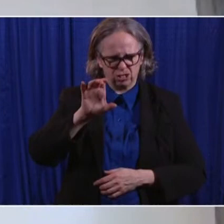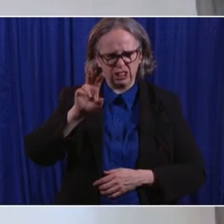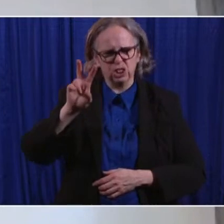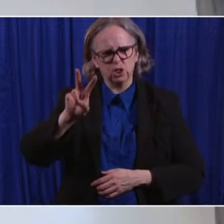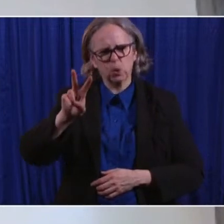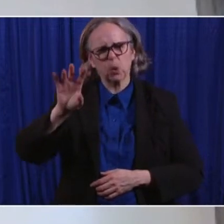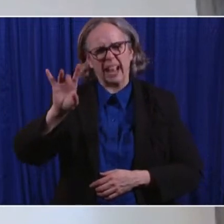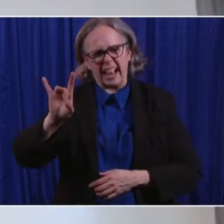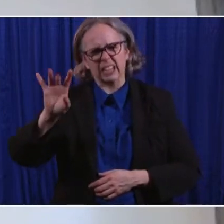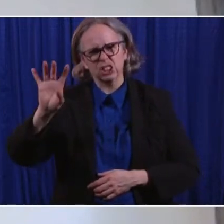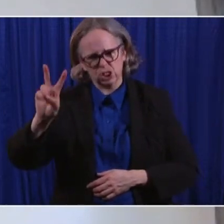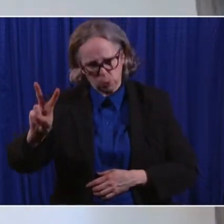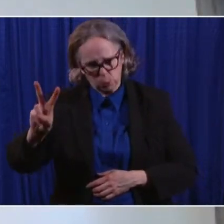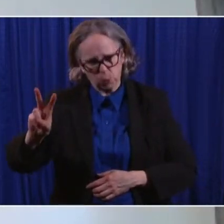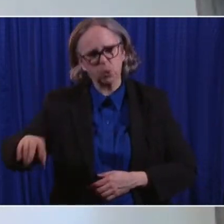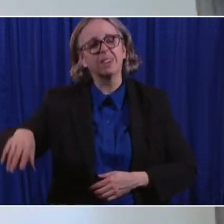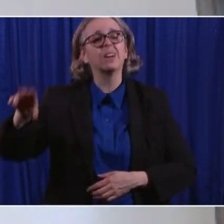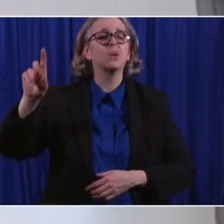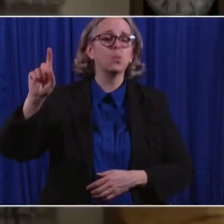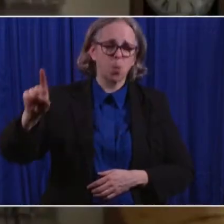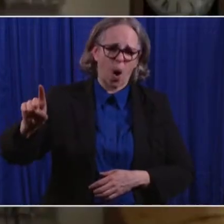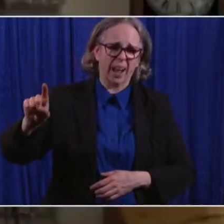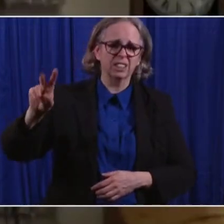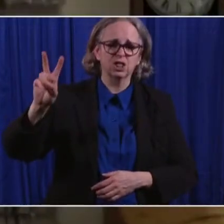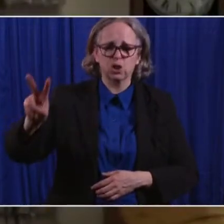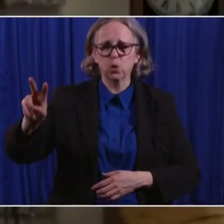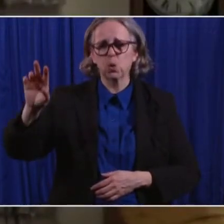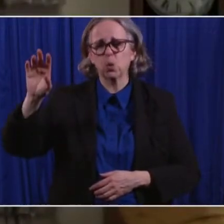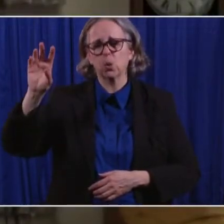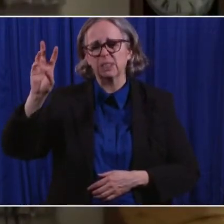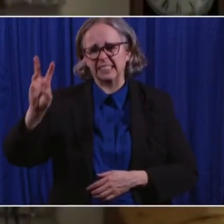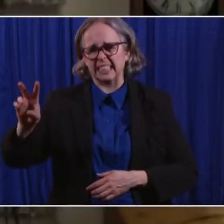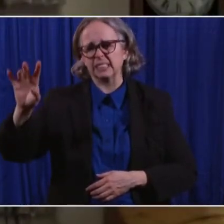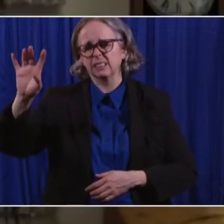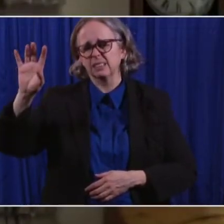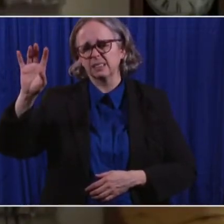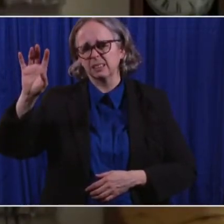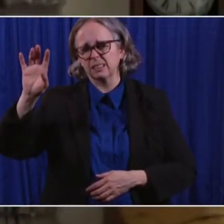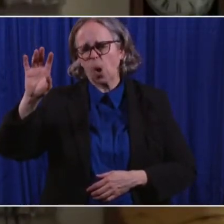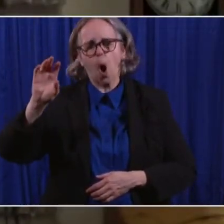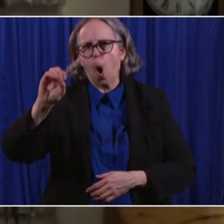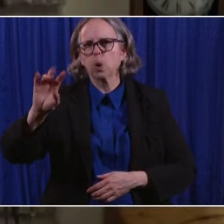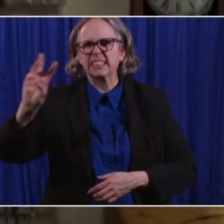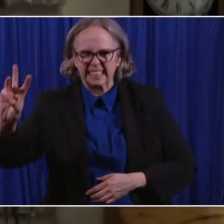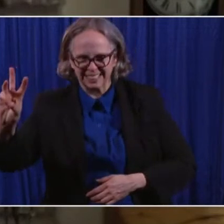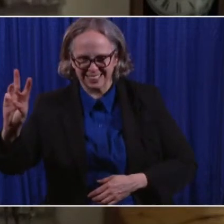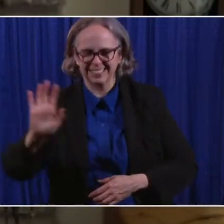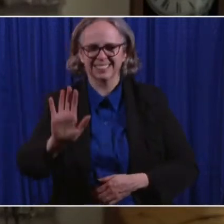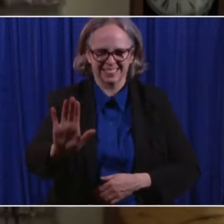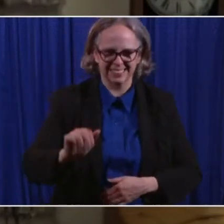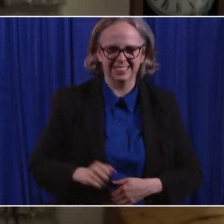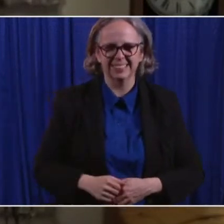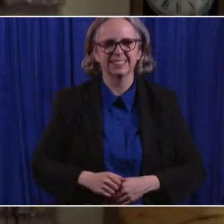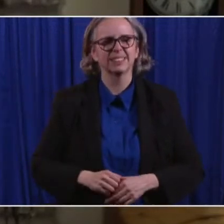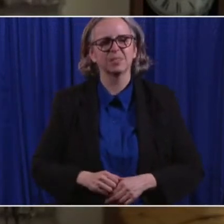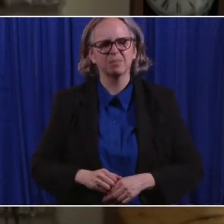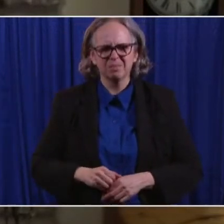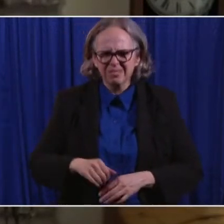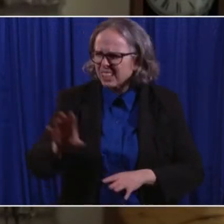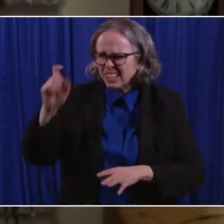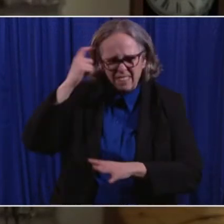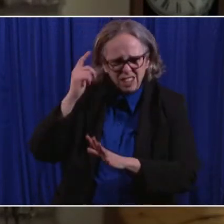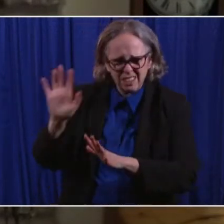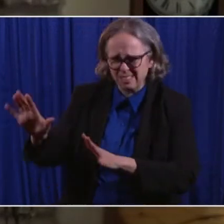1-800-282-1206. So Director, I'm going to be honest, I find this complicated. And